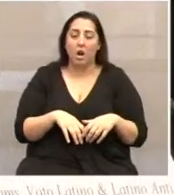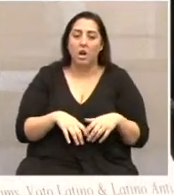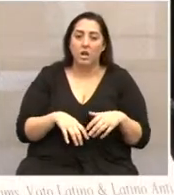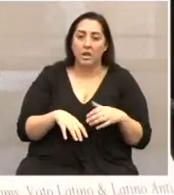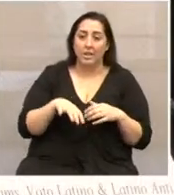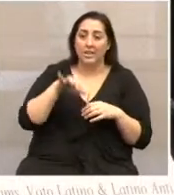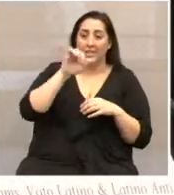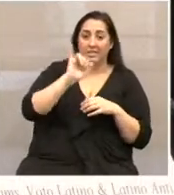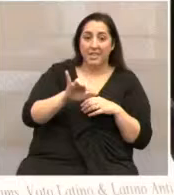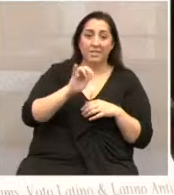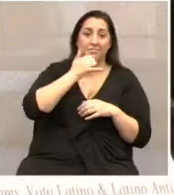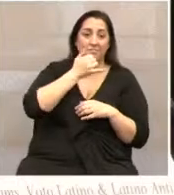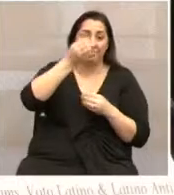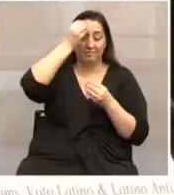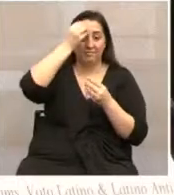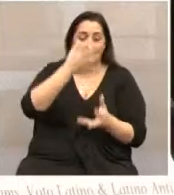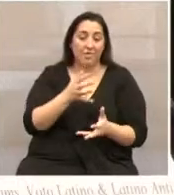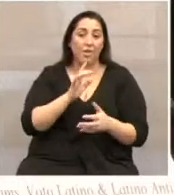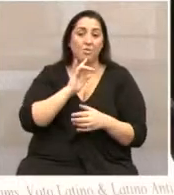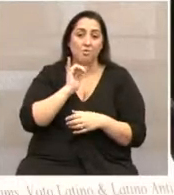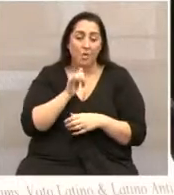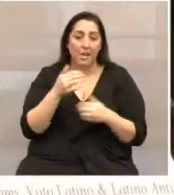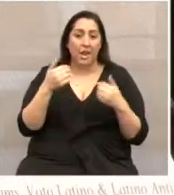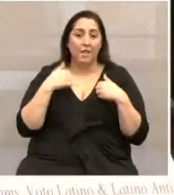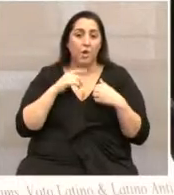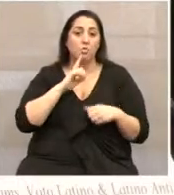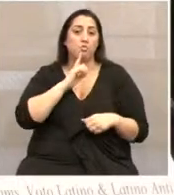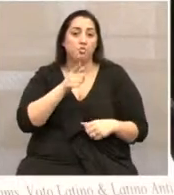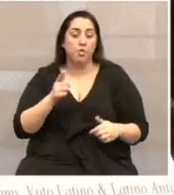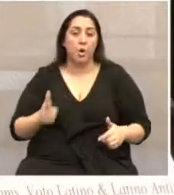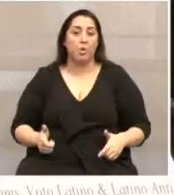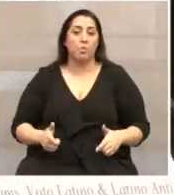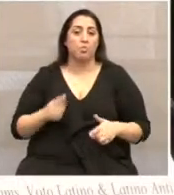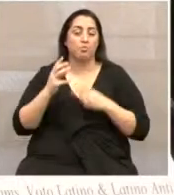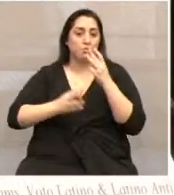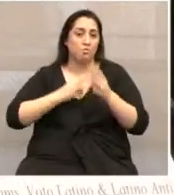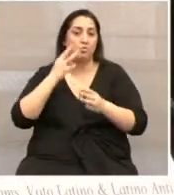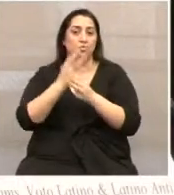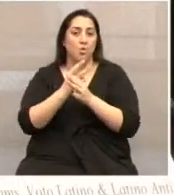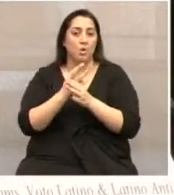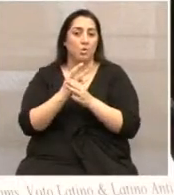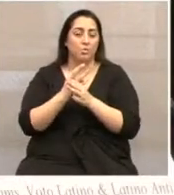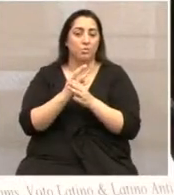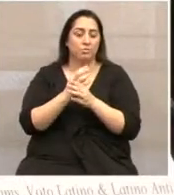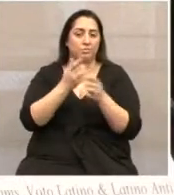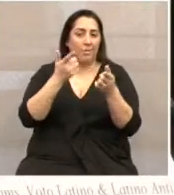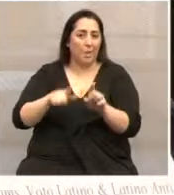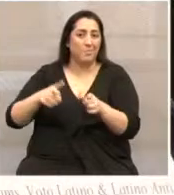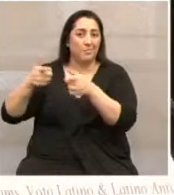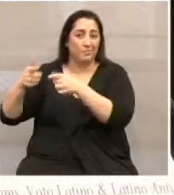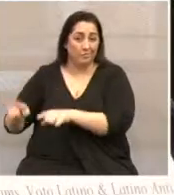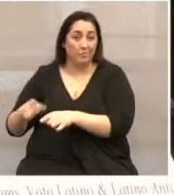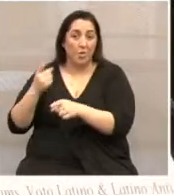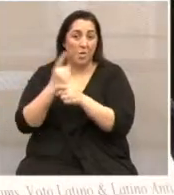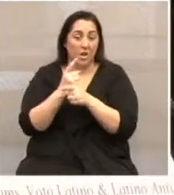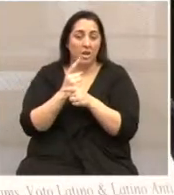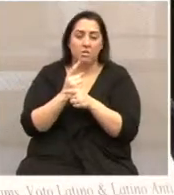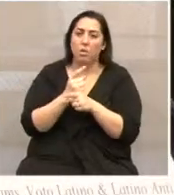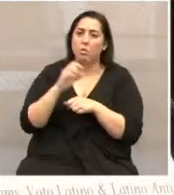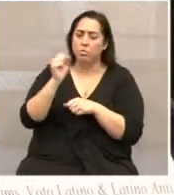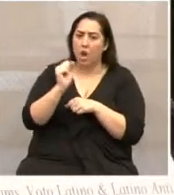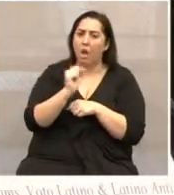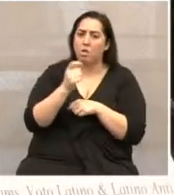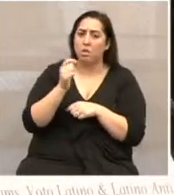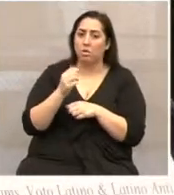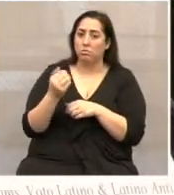sort of disinformation also has real-world electoral consequences. While we had unprecedented turnout in the Latino community